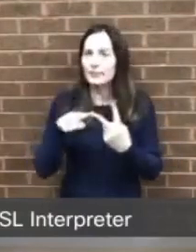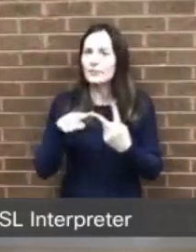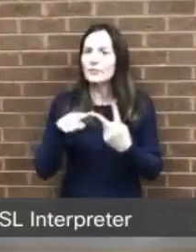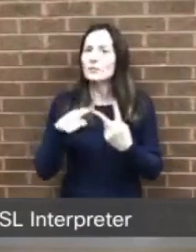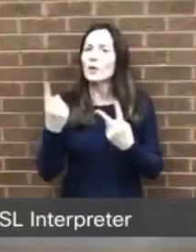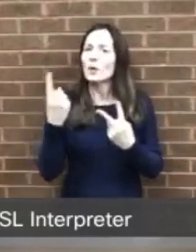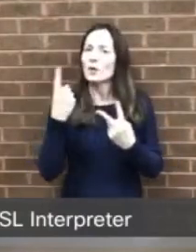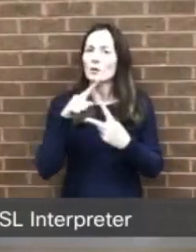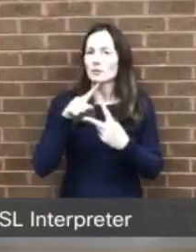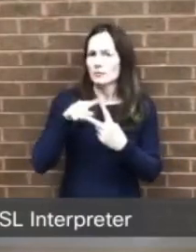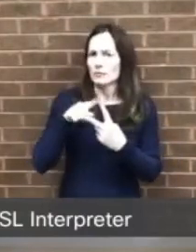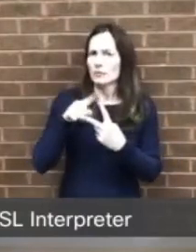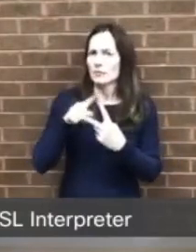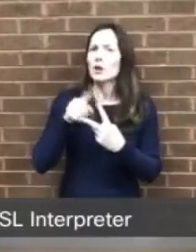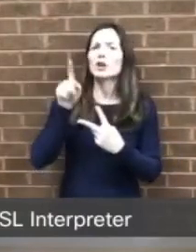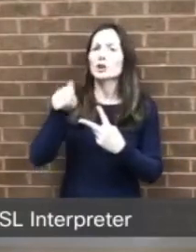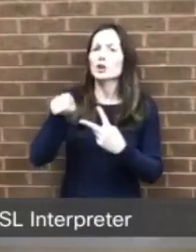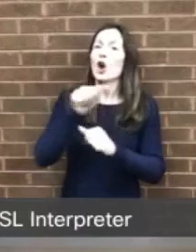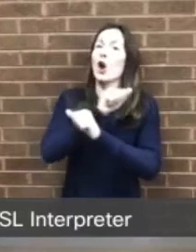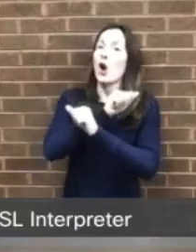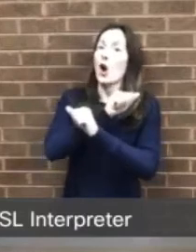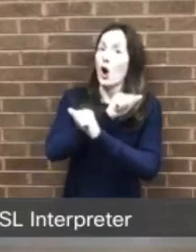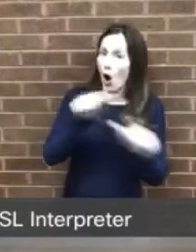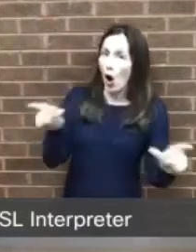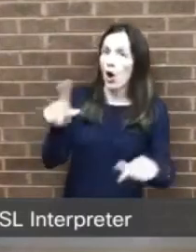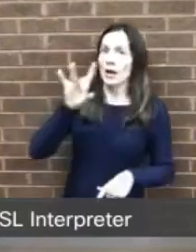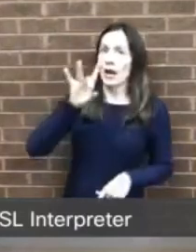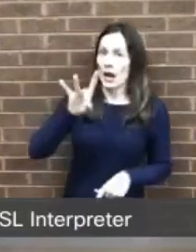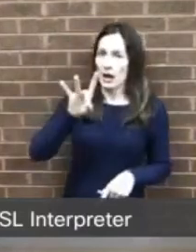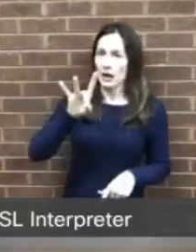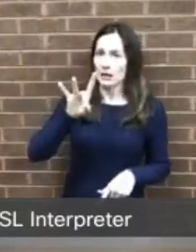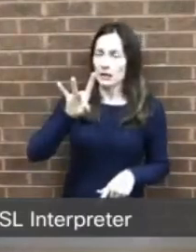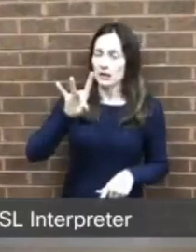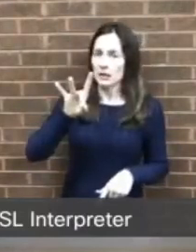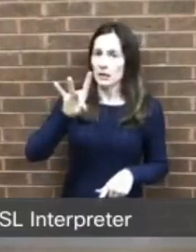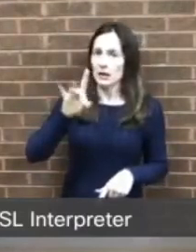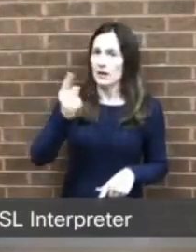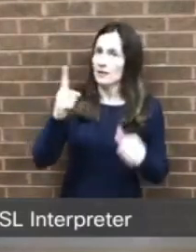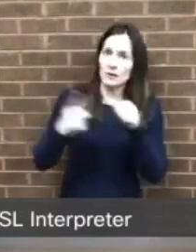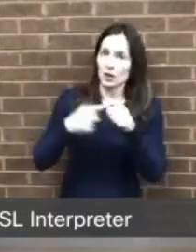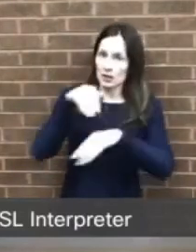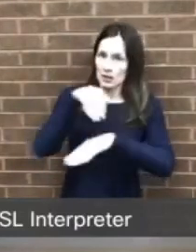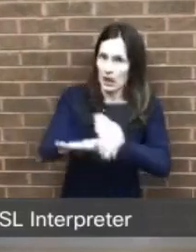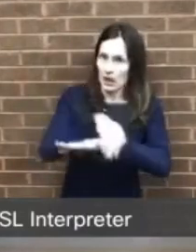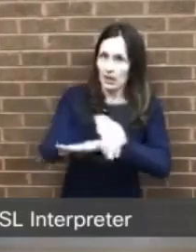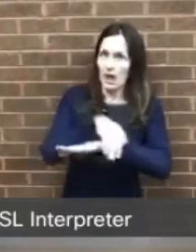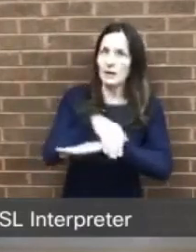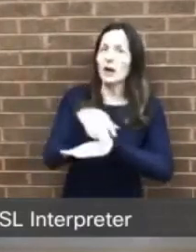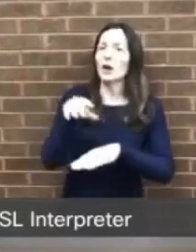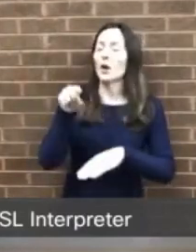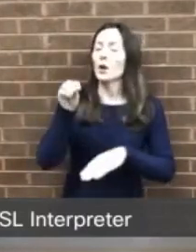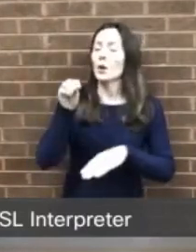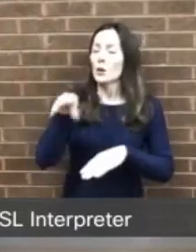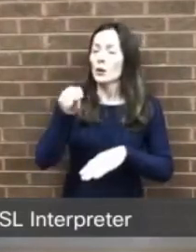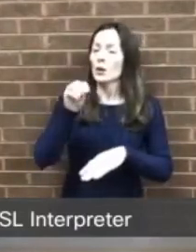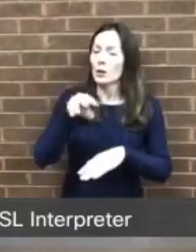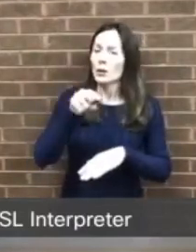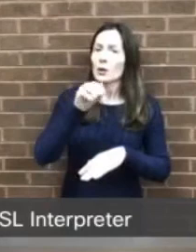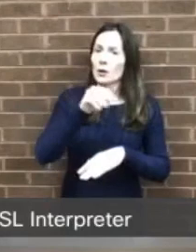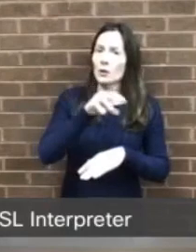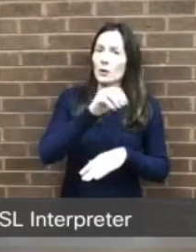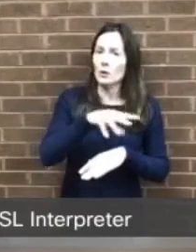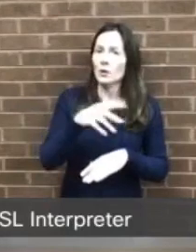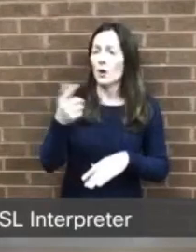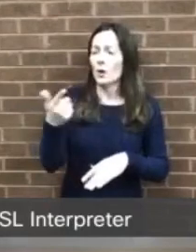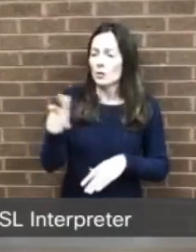light all eight candles the first night and then take one away each night, because that would more clearly parallel the